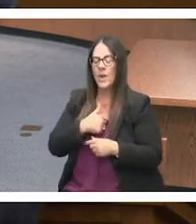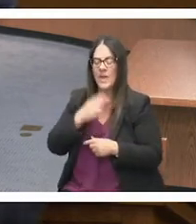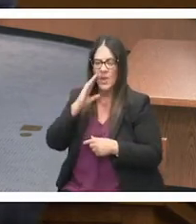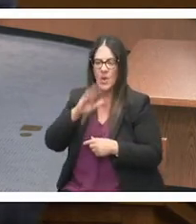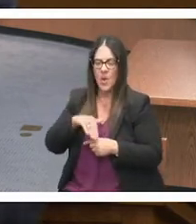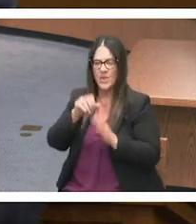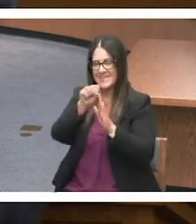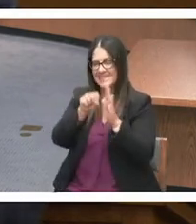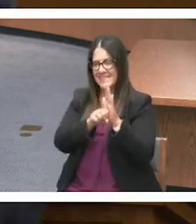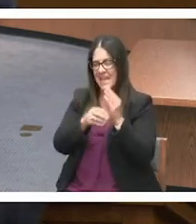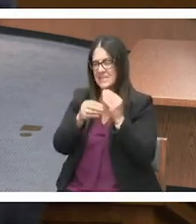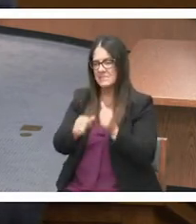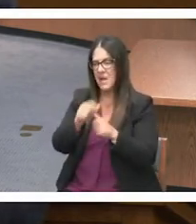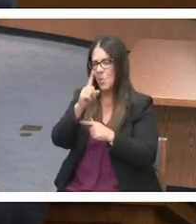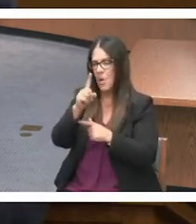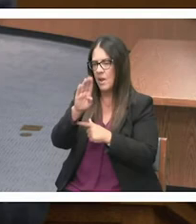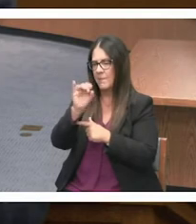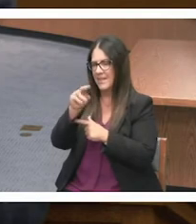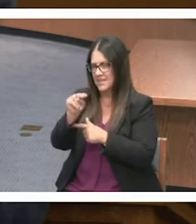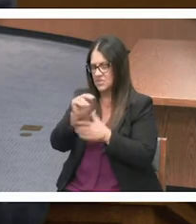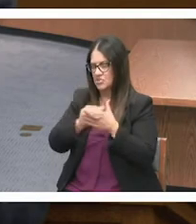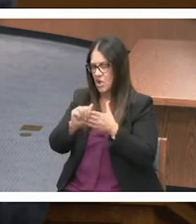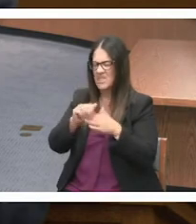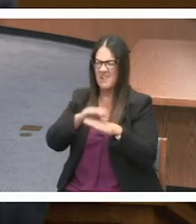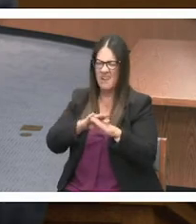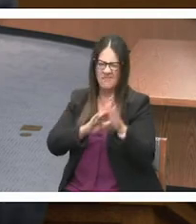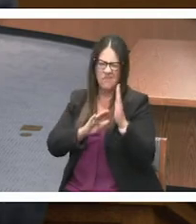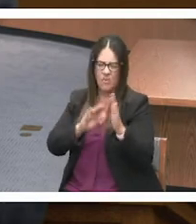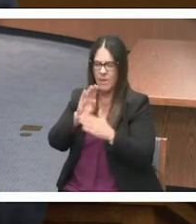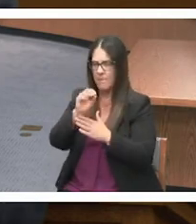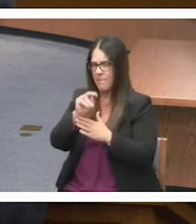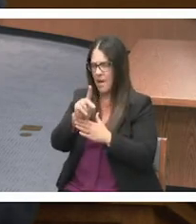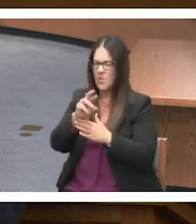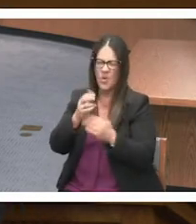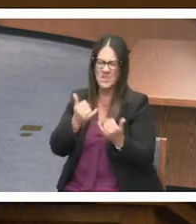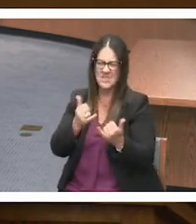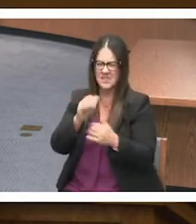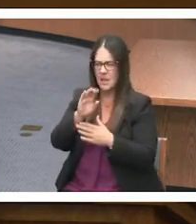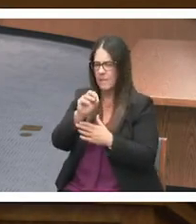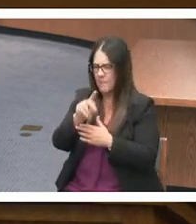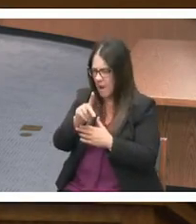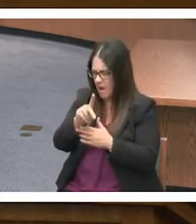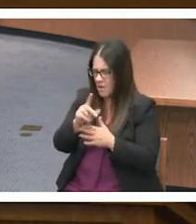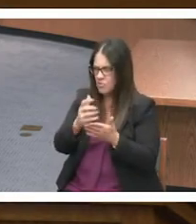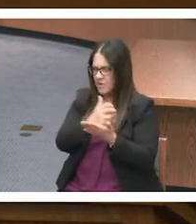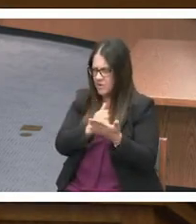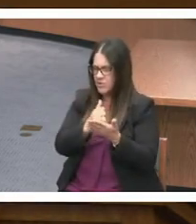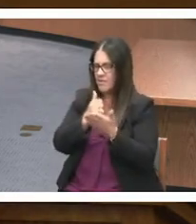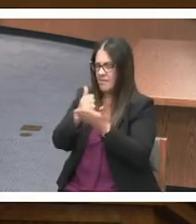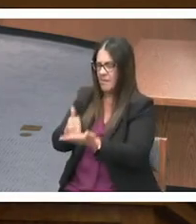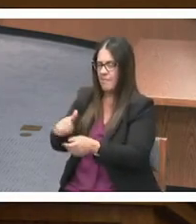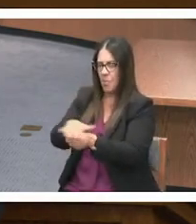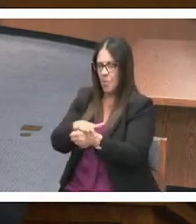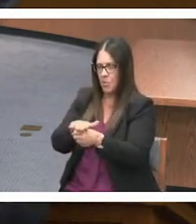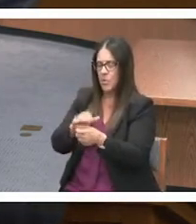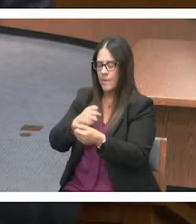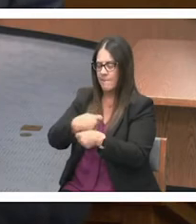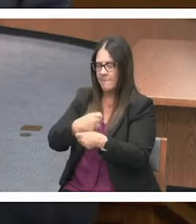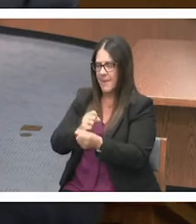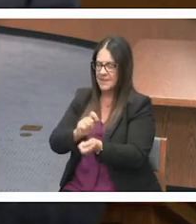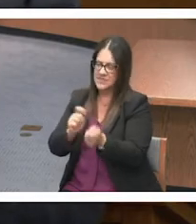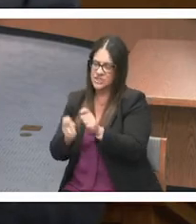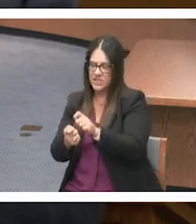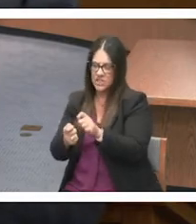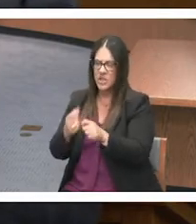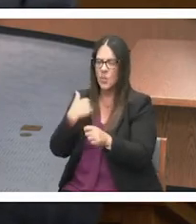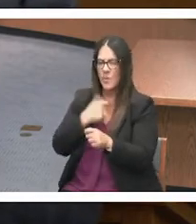about $1 billion through former bond revenues or existing bond revenues to help locals make this transition, but we have to do more. So